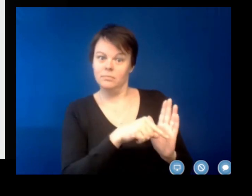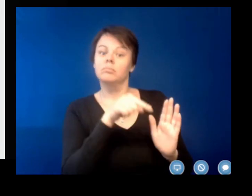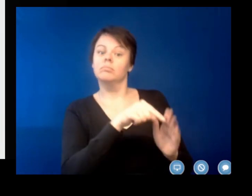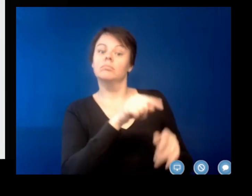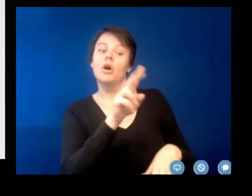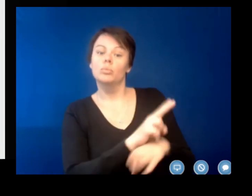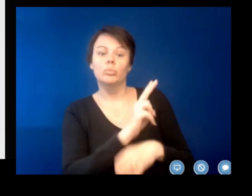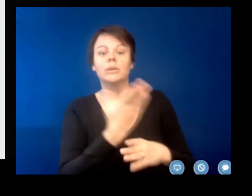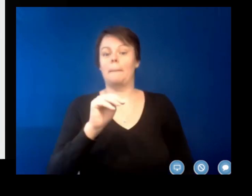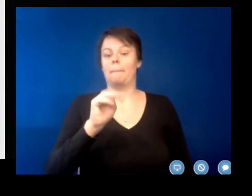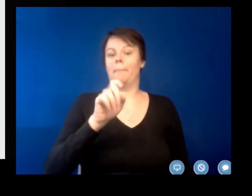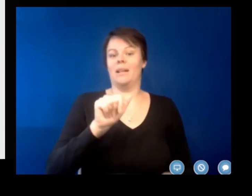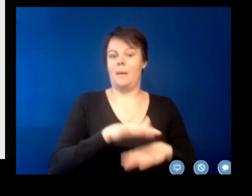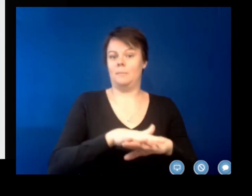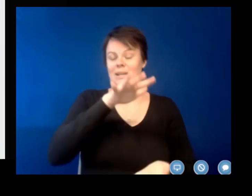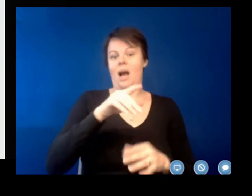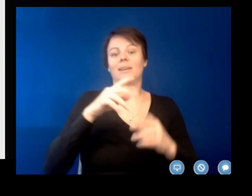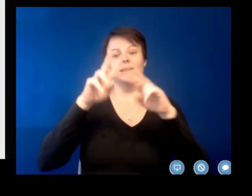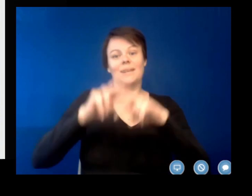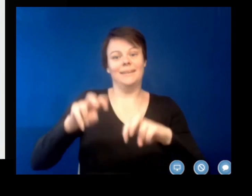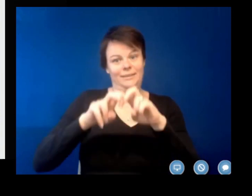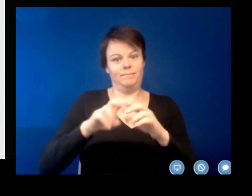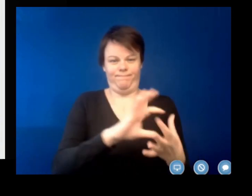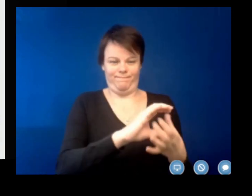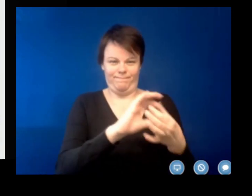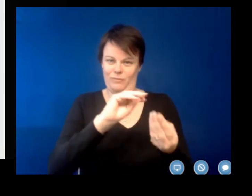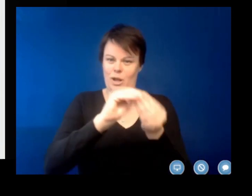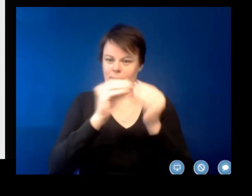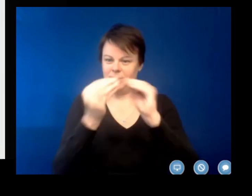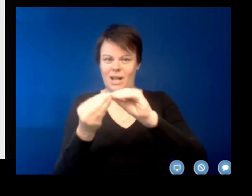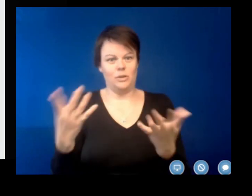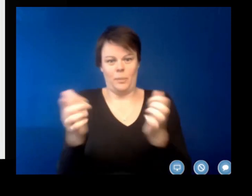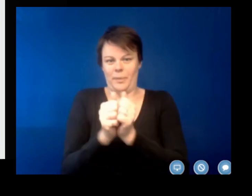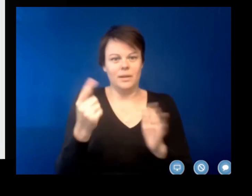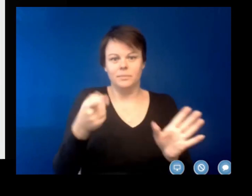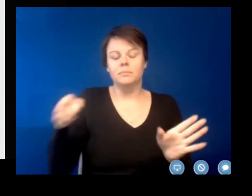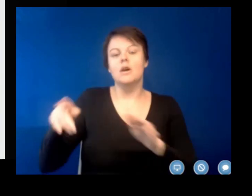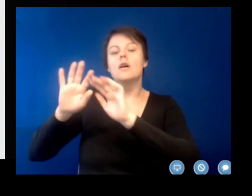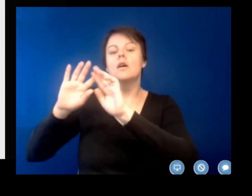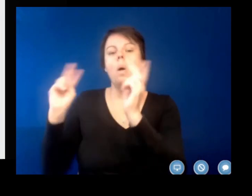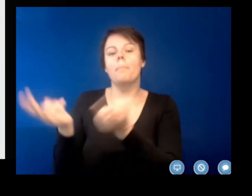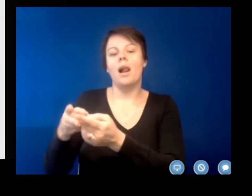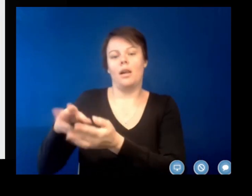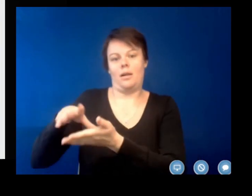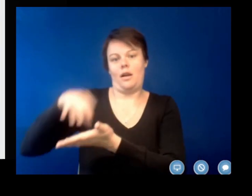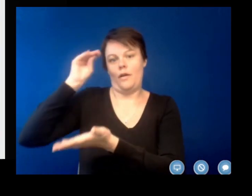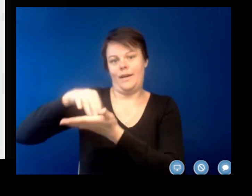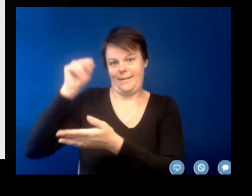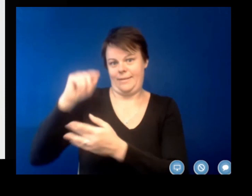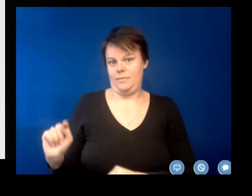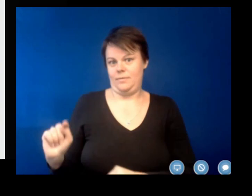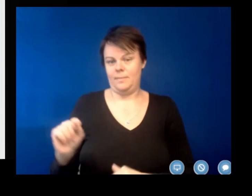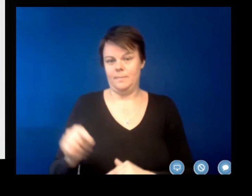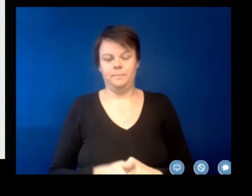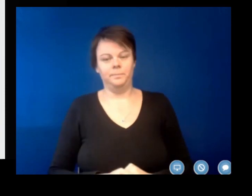citizenship education, which is going back to these competences and now used in